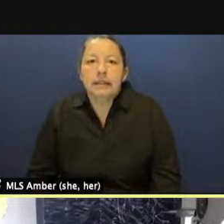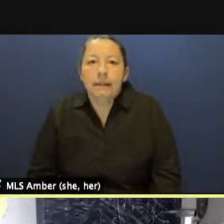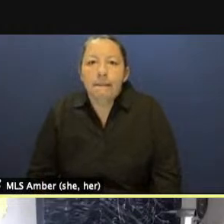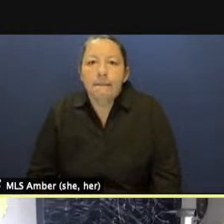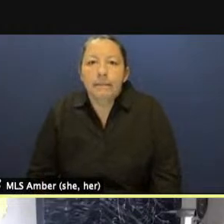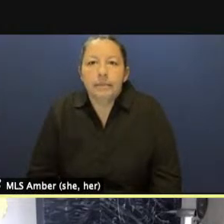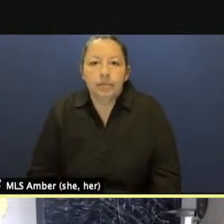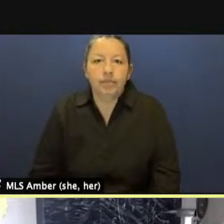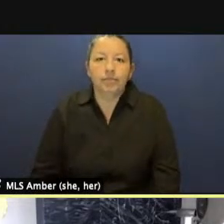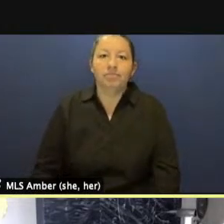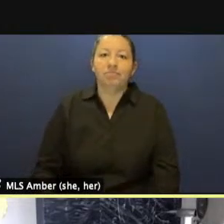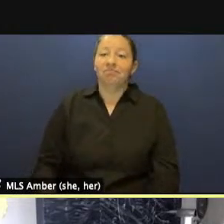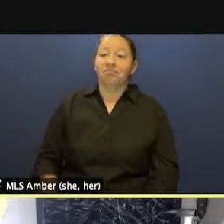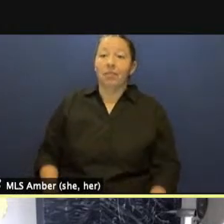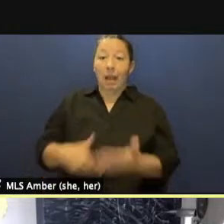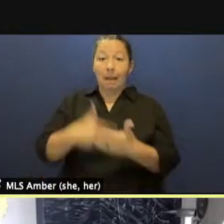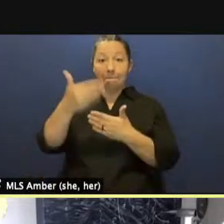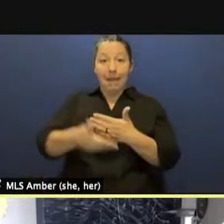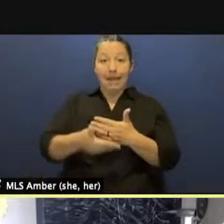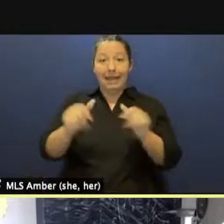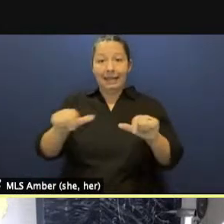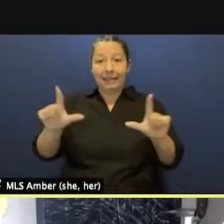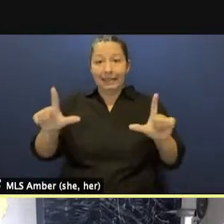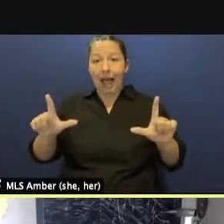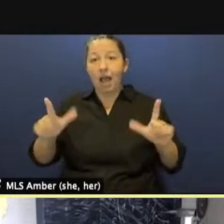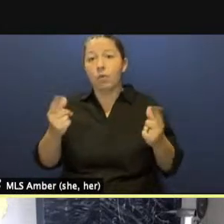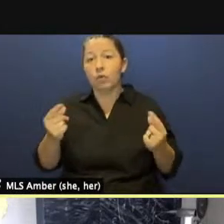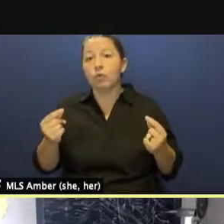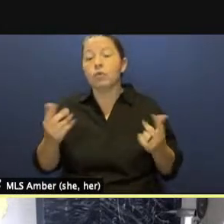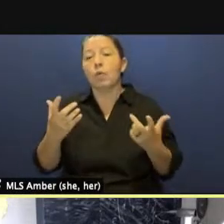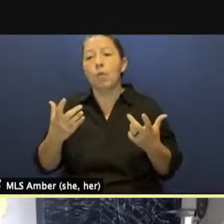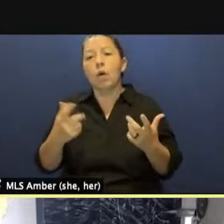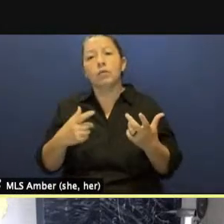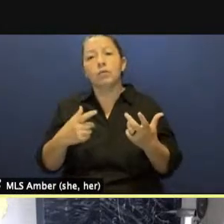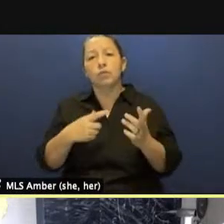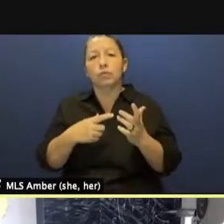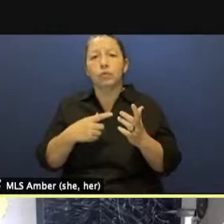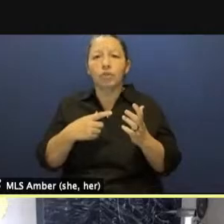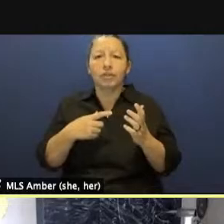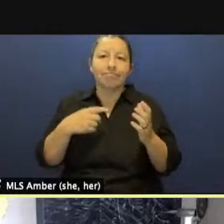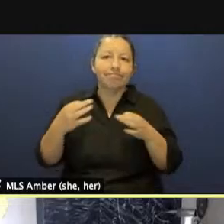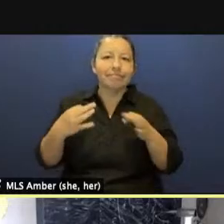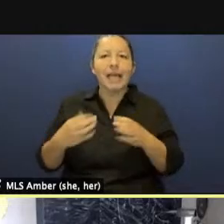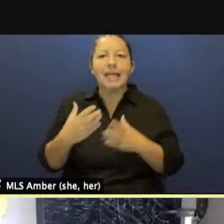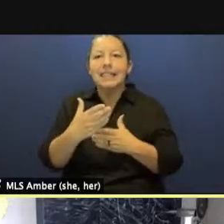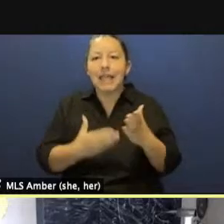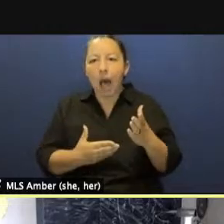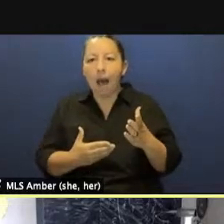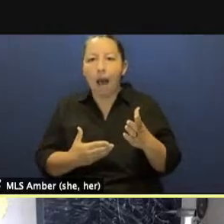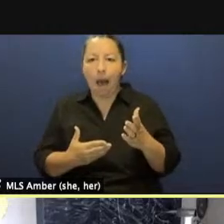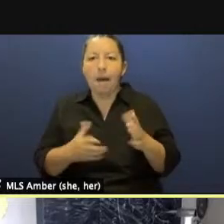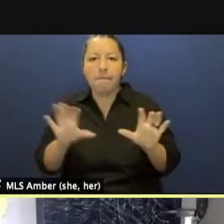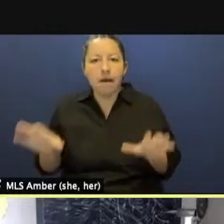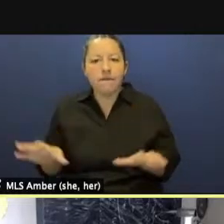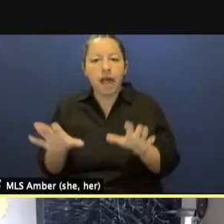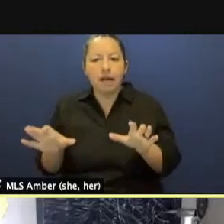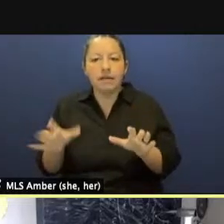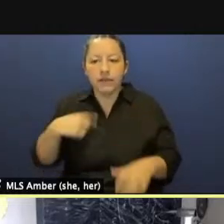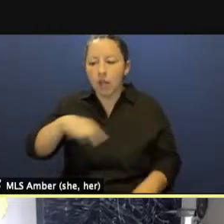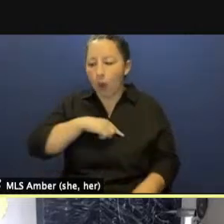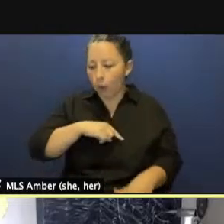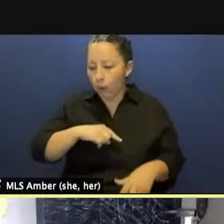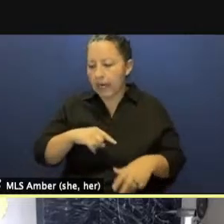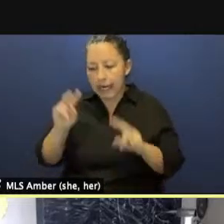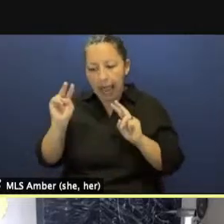my next slide, what I just like to do is just illustrate some of the activities that we anticipate